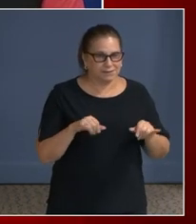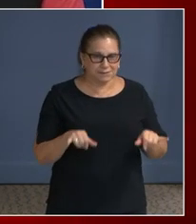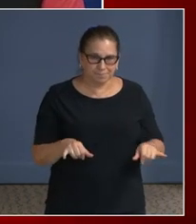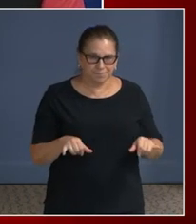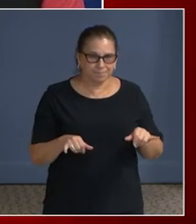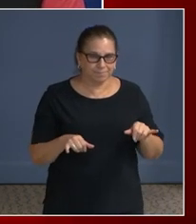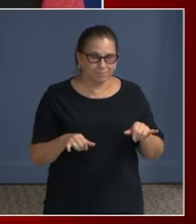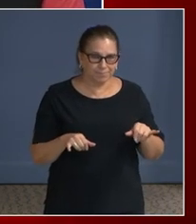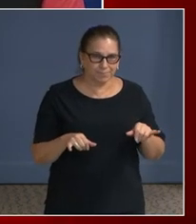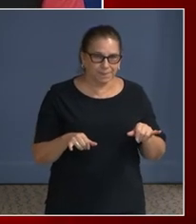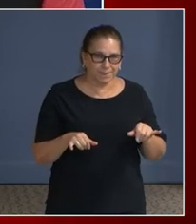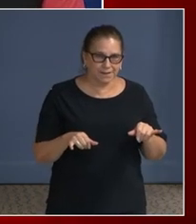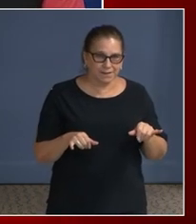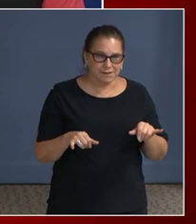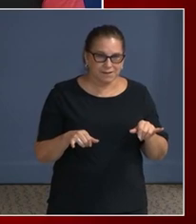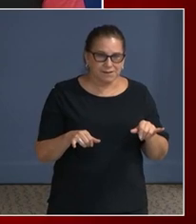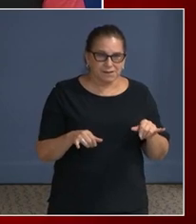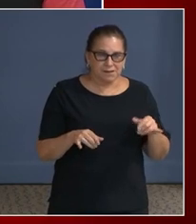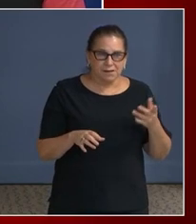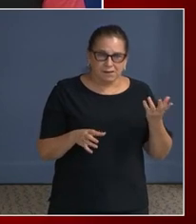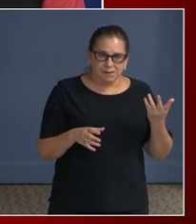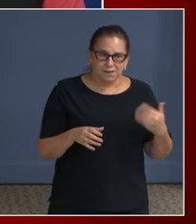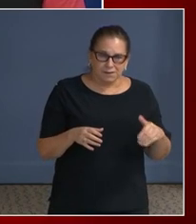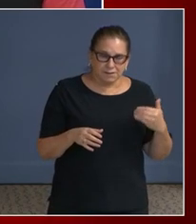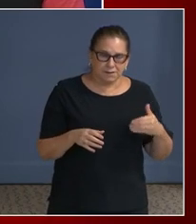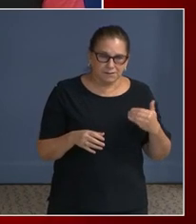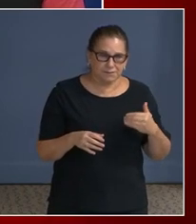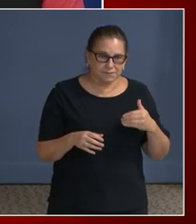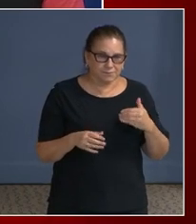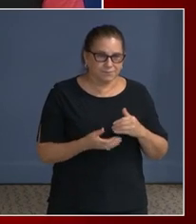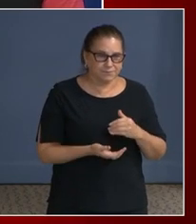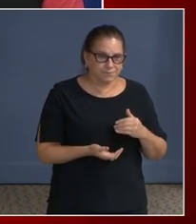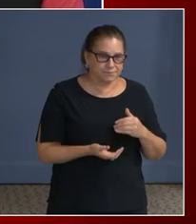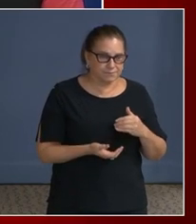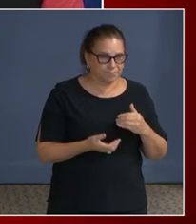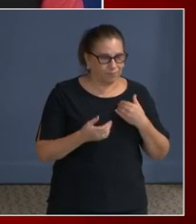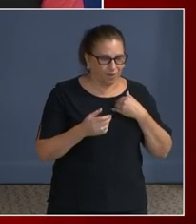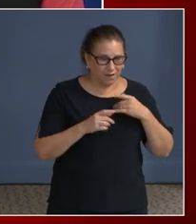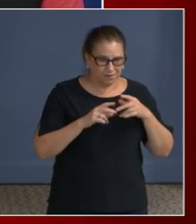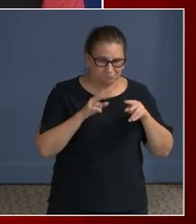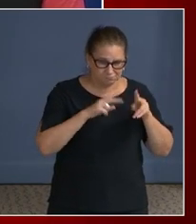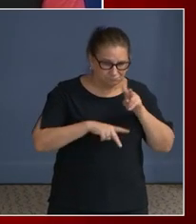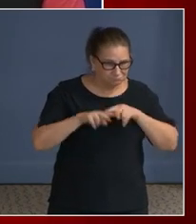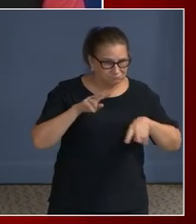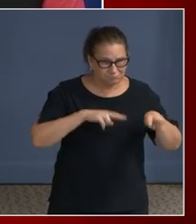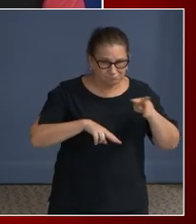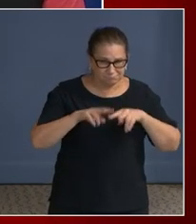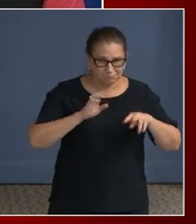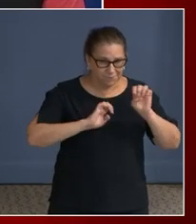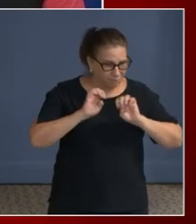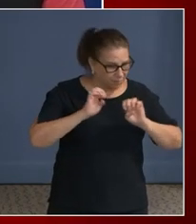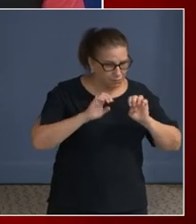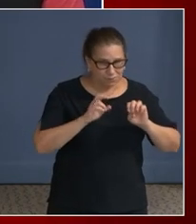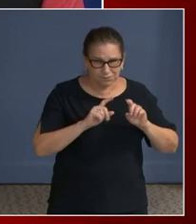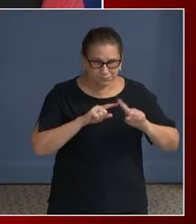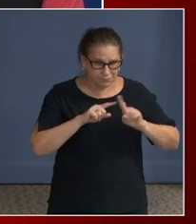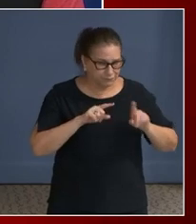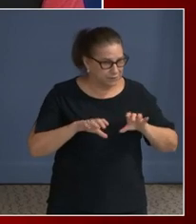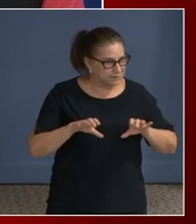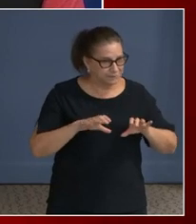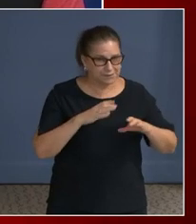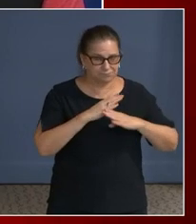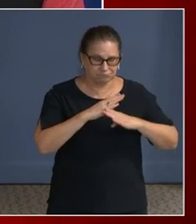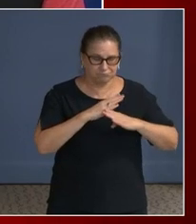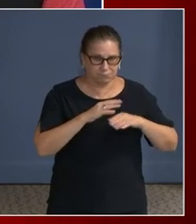wasn't a long process, but it was an intense process around evaluating those activities and classifying them in